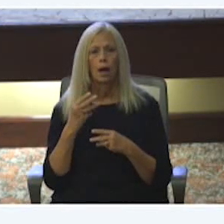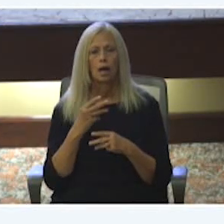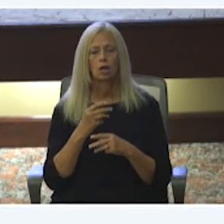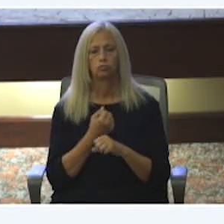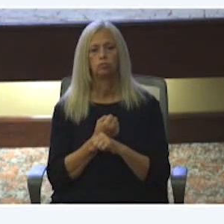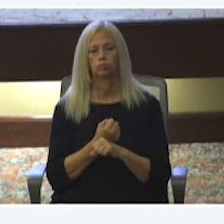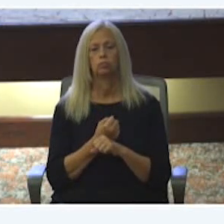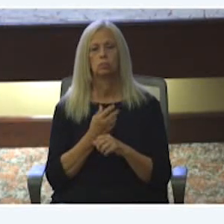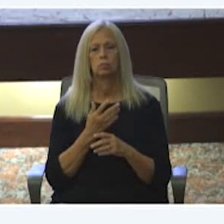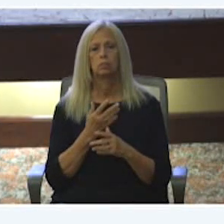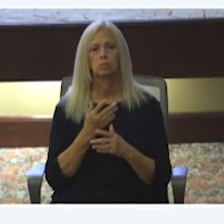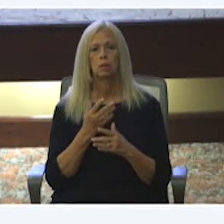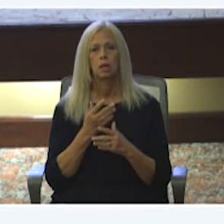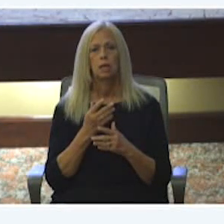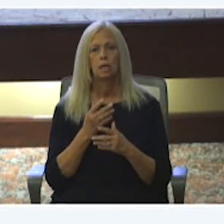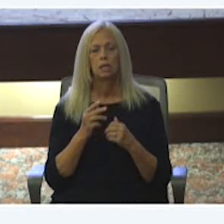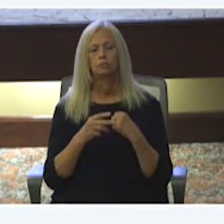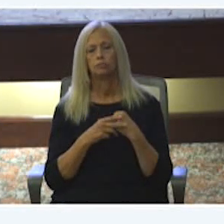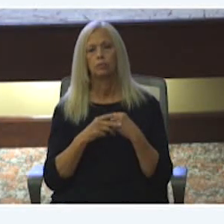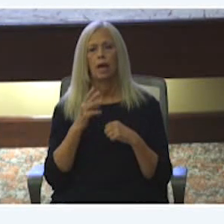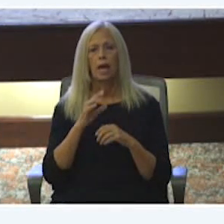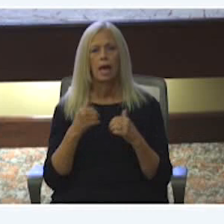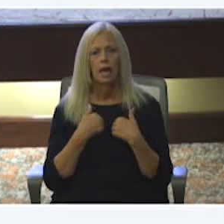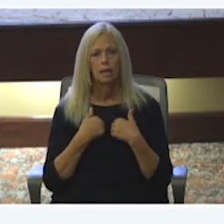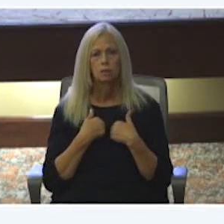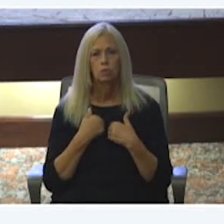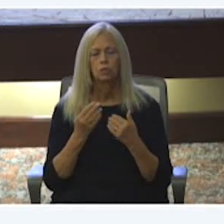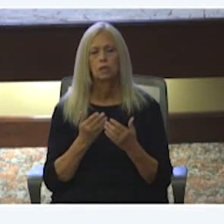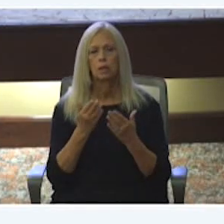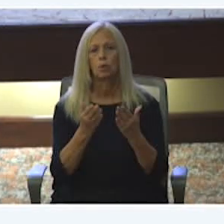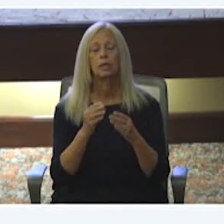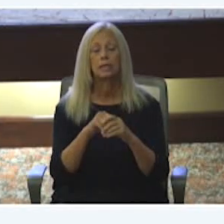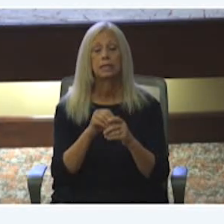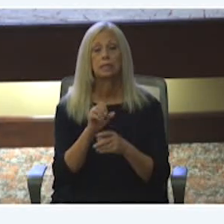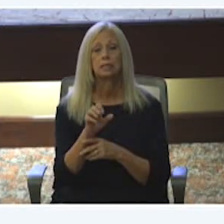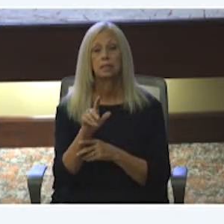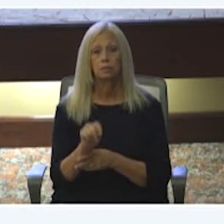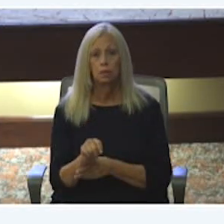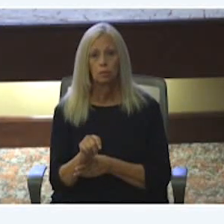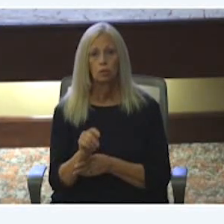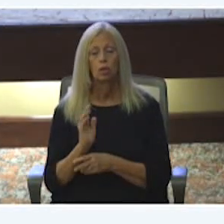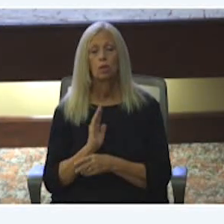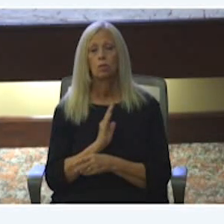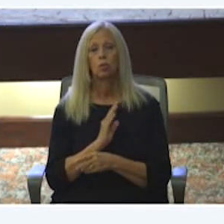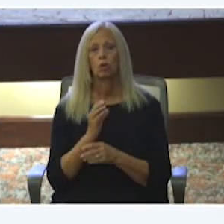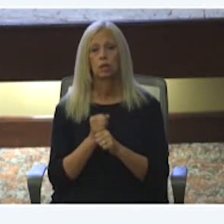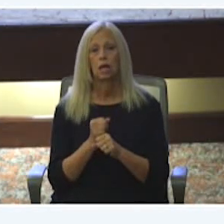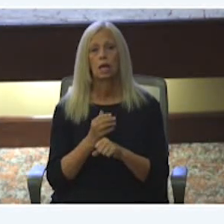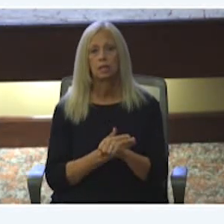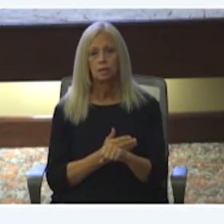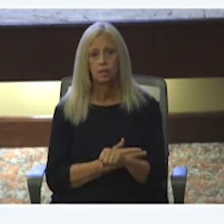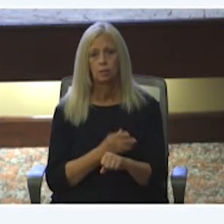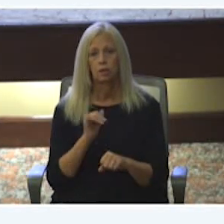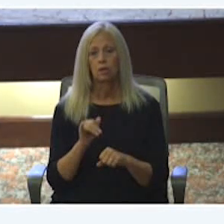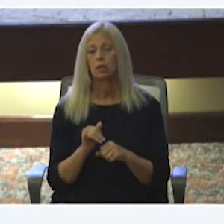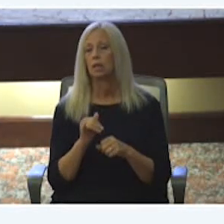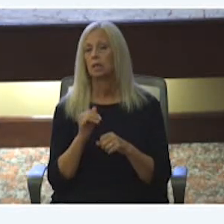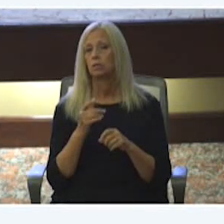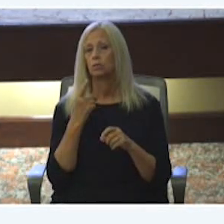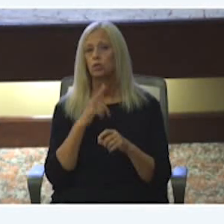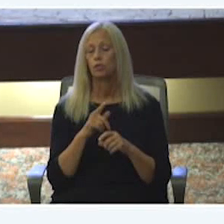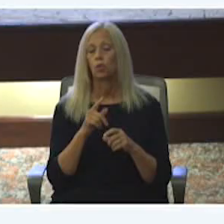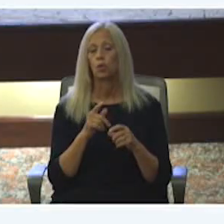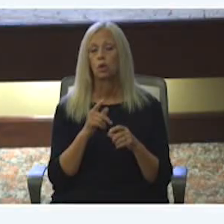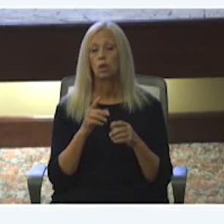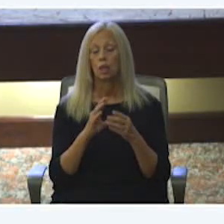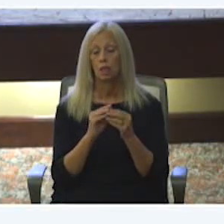board recommendations were brought to City Boards and Commission Committee. In September, the board got the update that these would be up for a hearing by City Council,